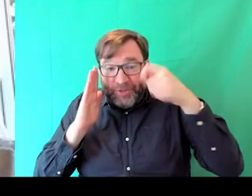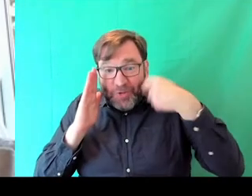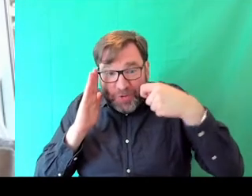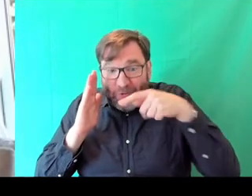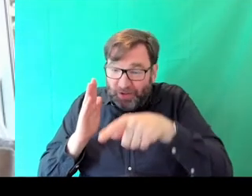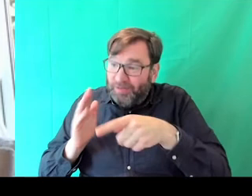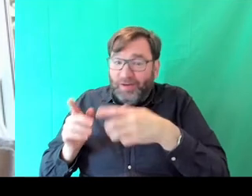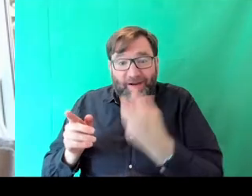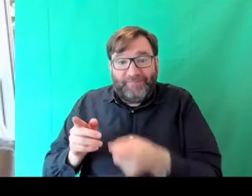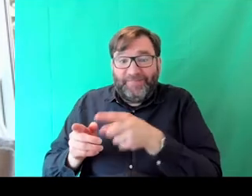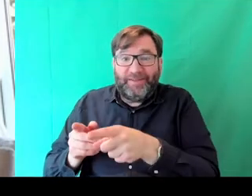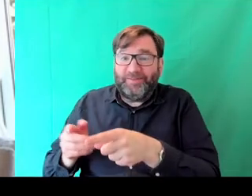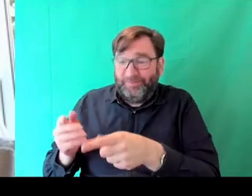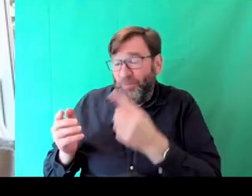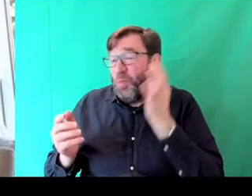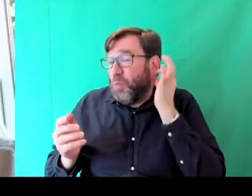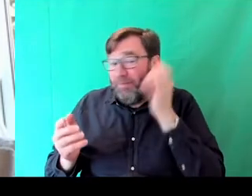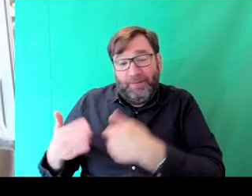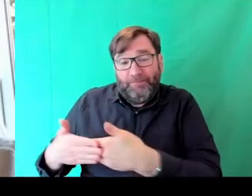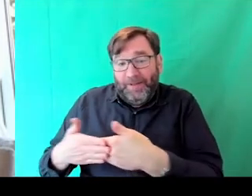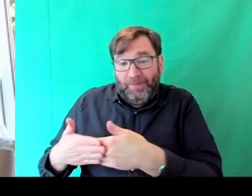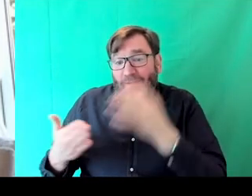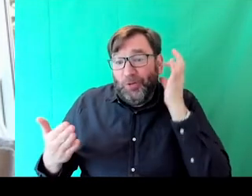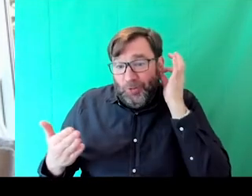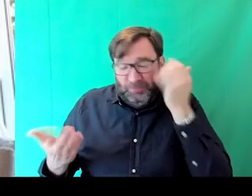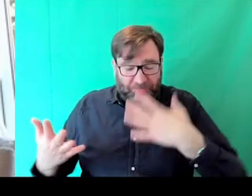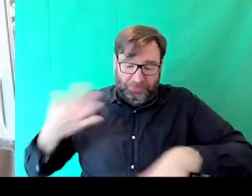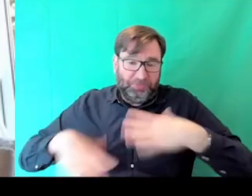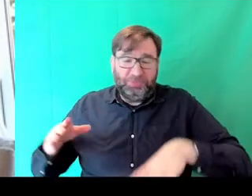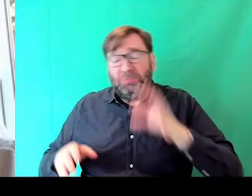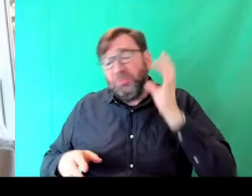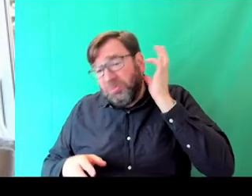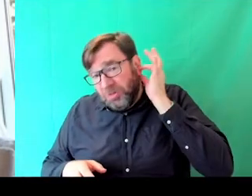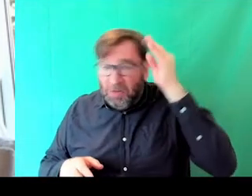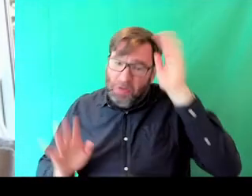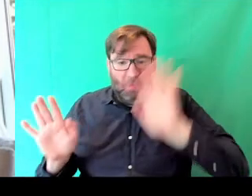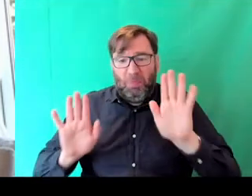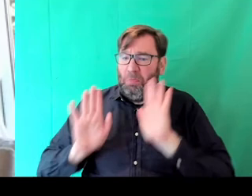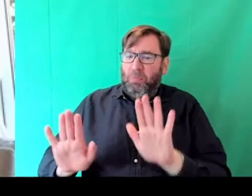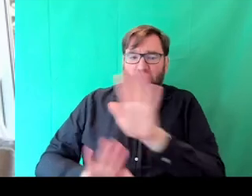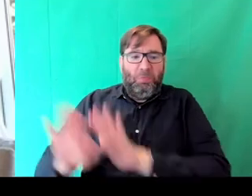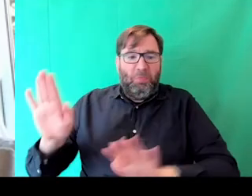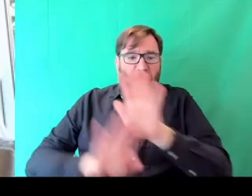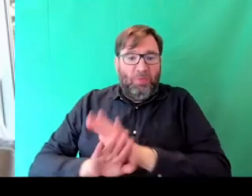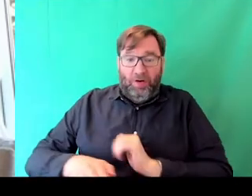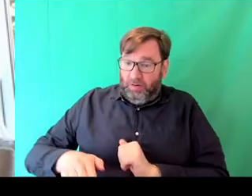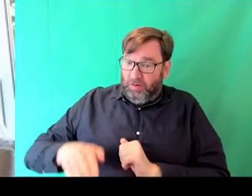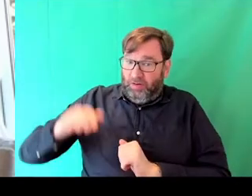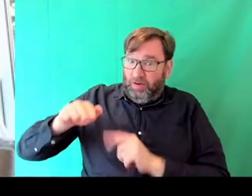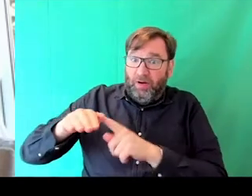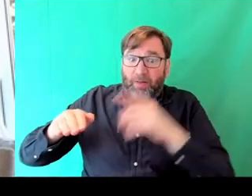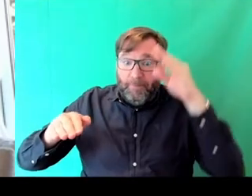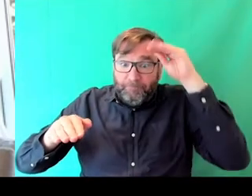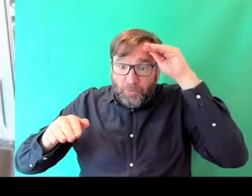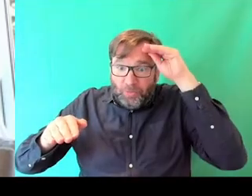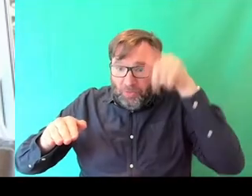at you, slugger, right? Like, what sport are you going to play? Who's your favorite team? And then when the girl was dressed as a